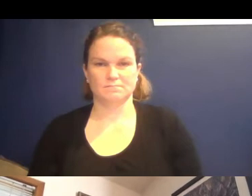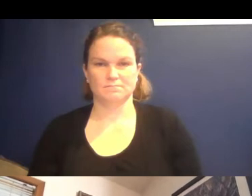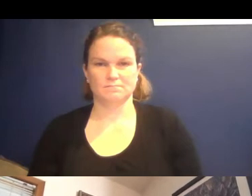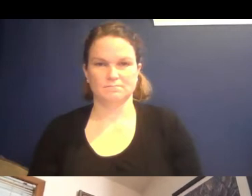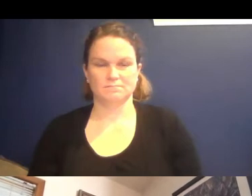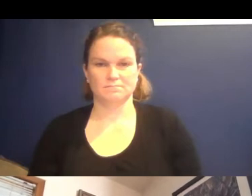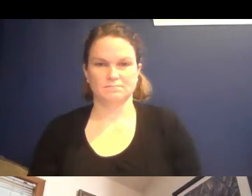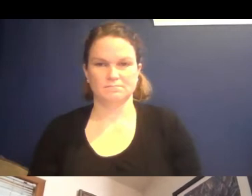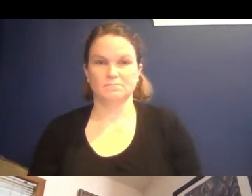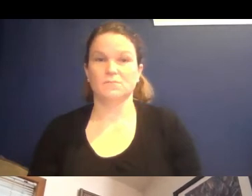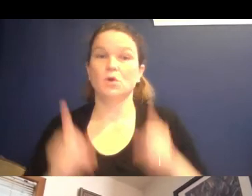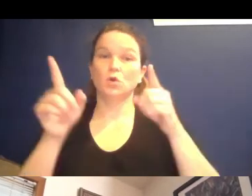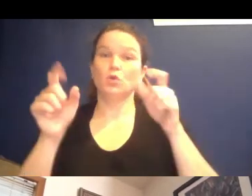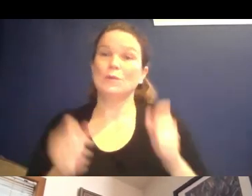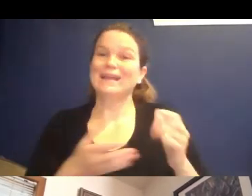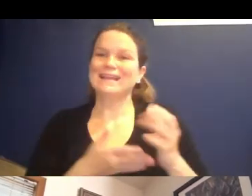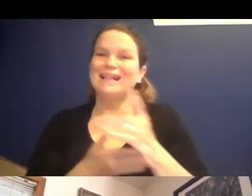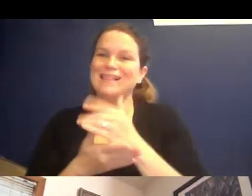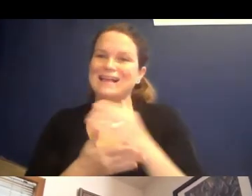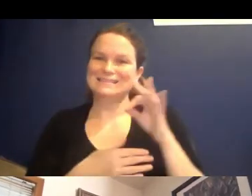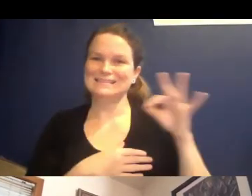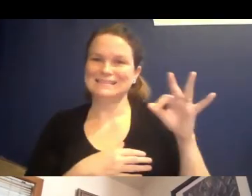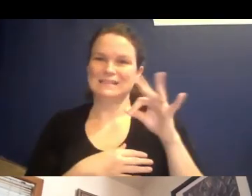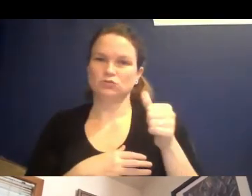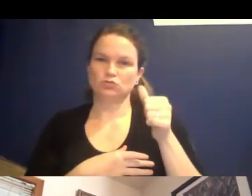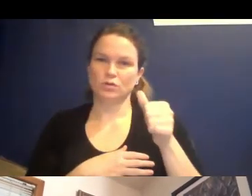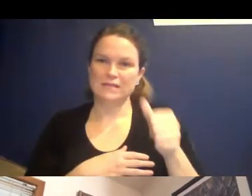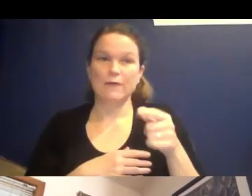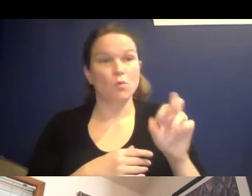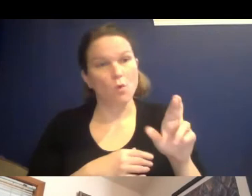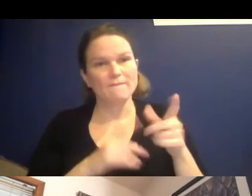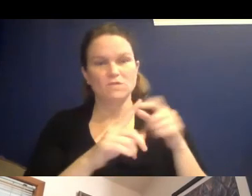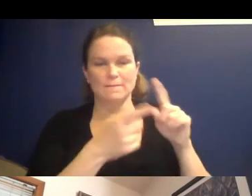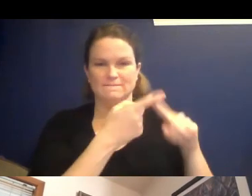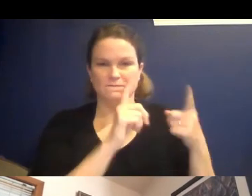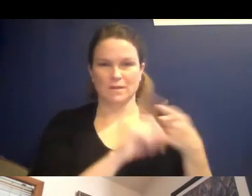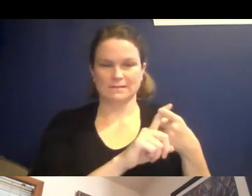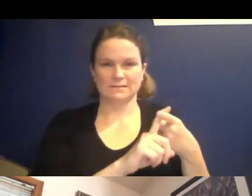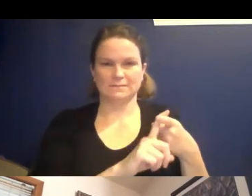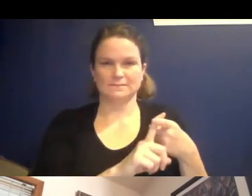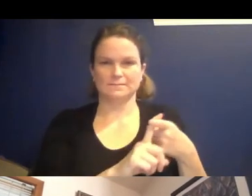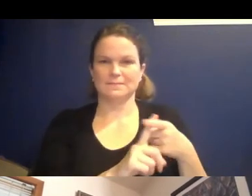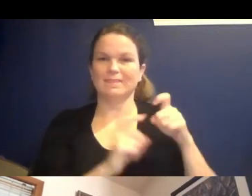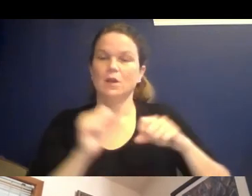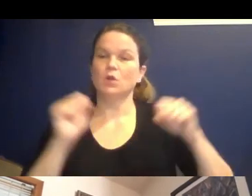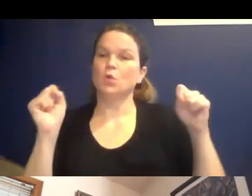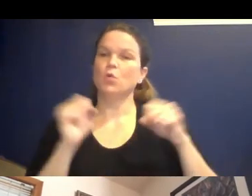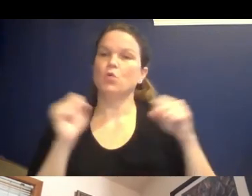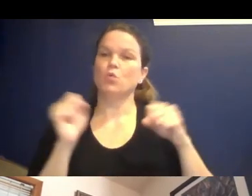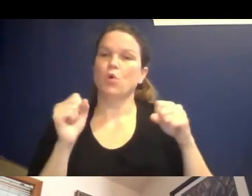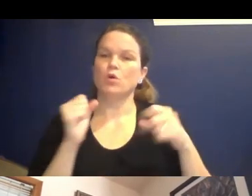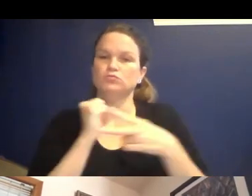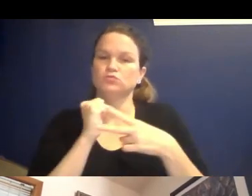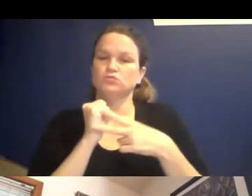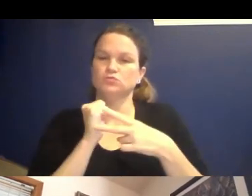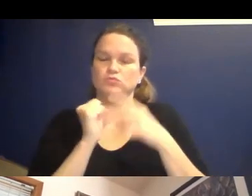You can collect your own milkweed seeds or get them from friends. Milkweed seeds need cold stratification to